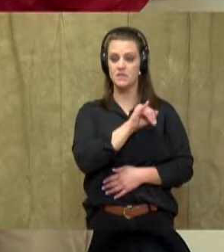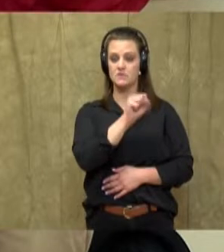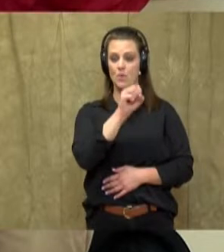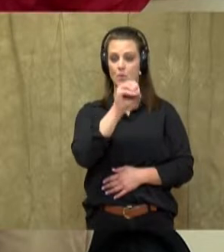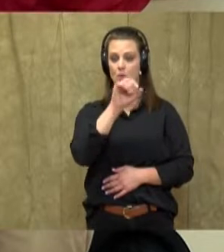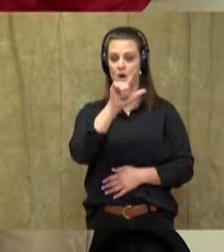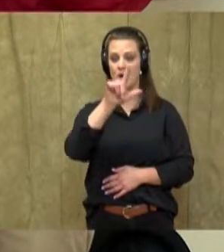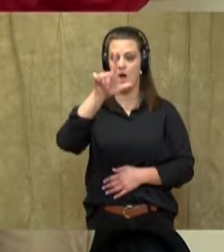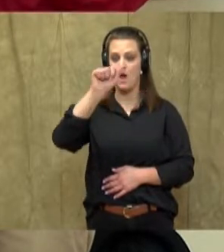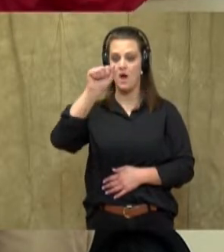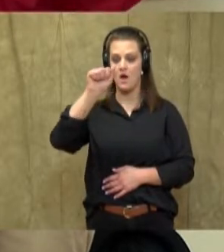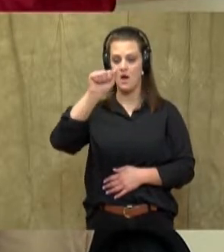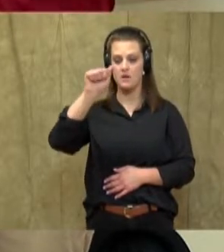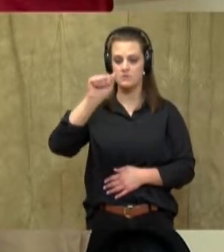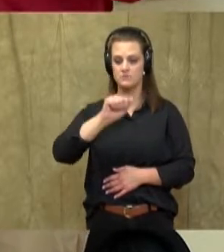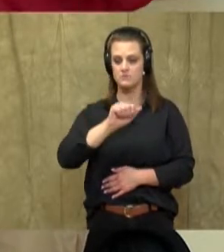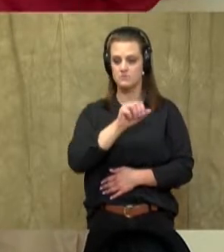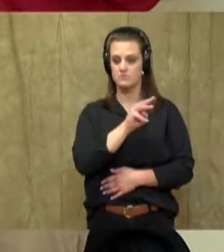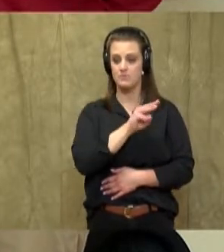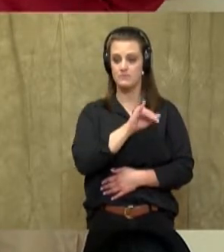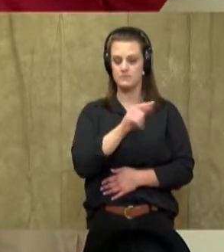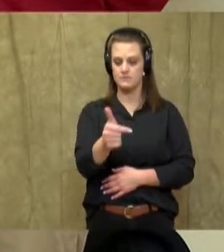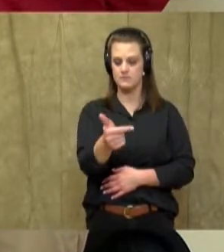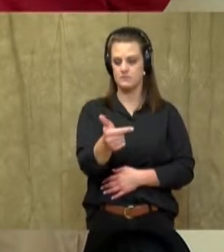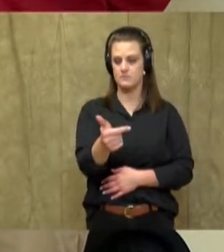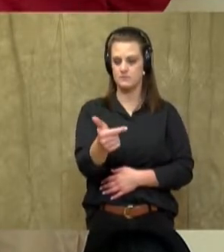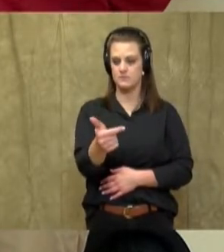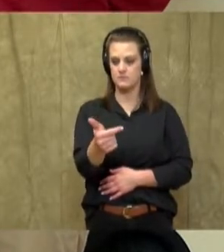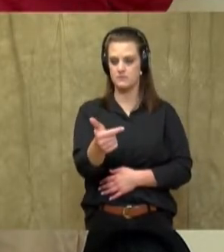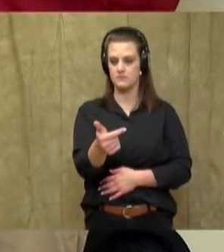Mi, so, la.